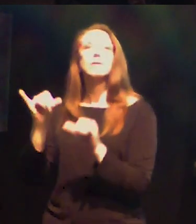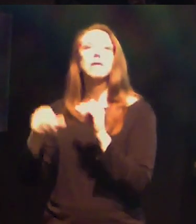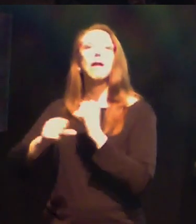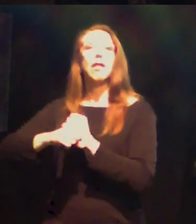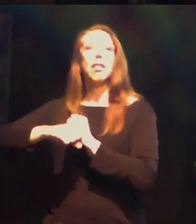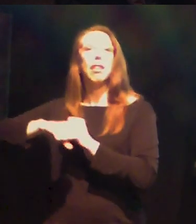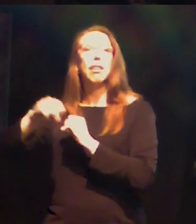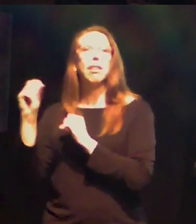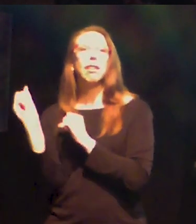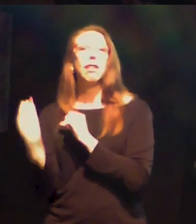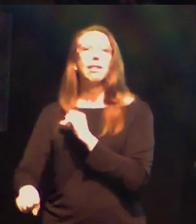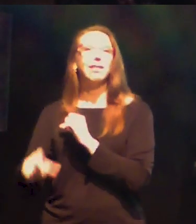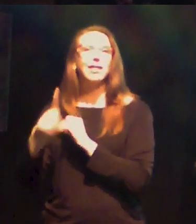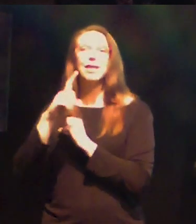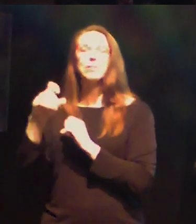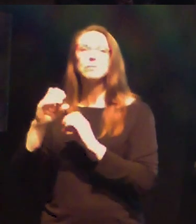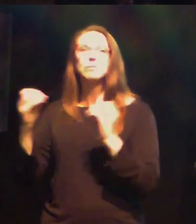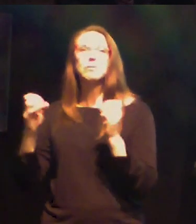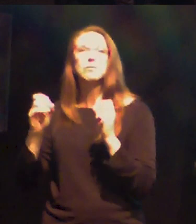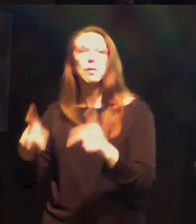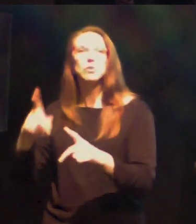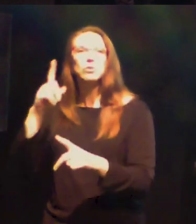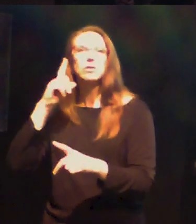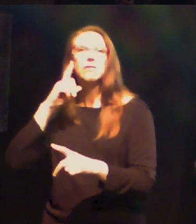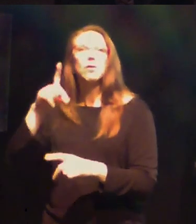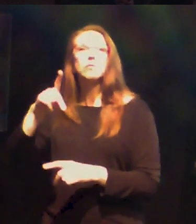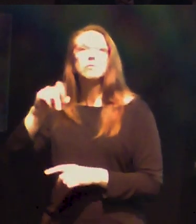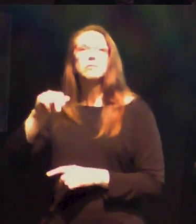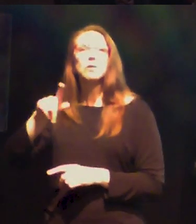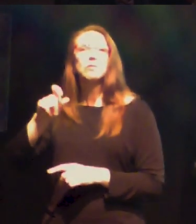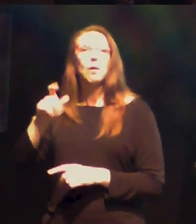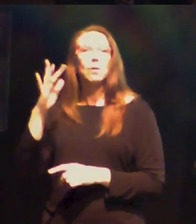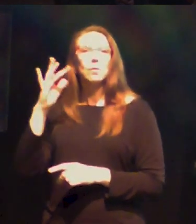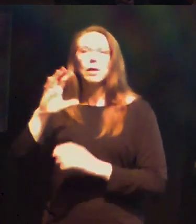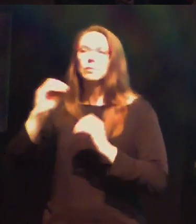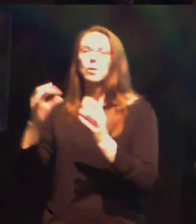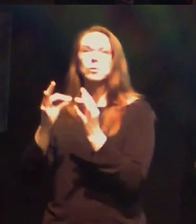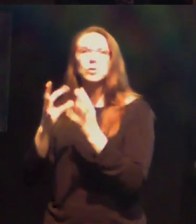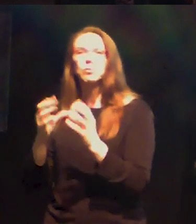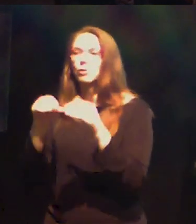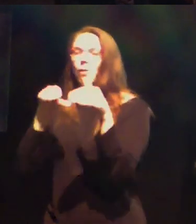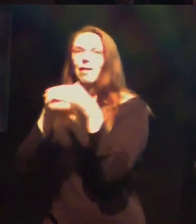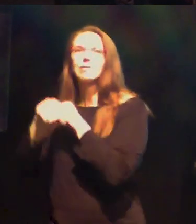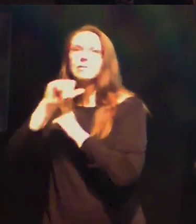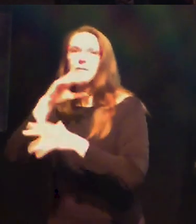serving lengthier periods of time in the justice system.